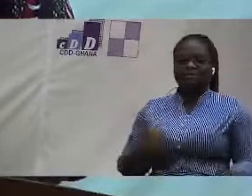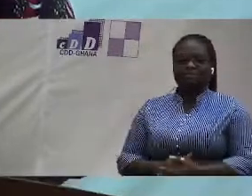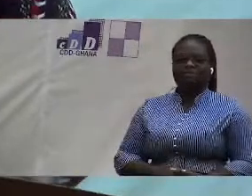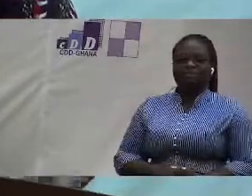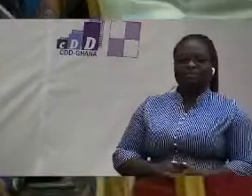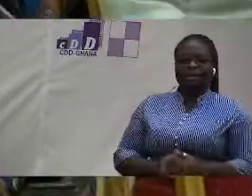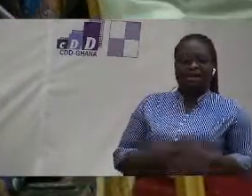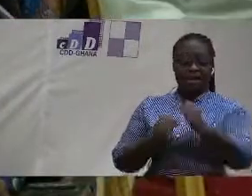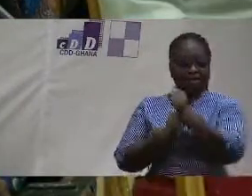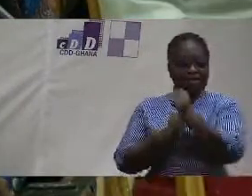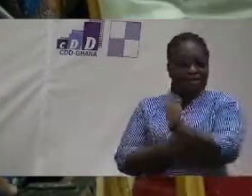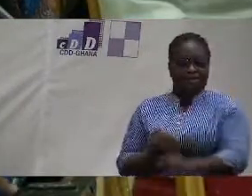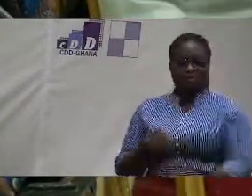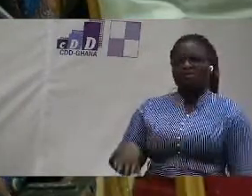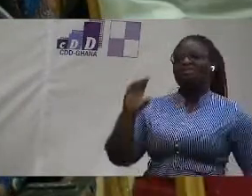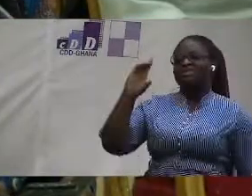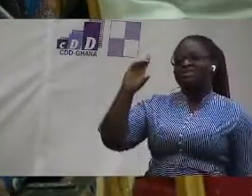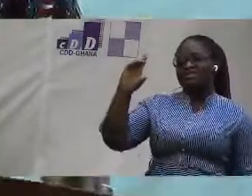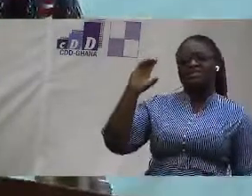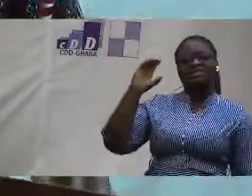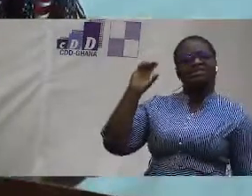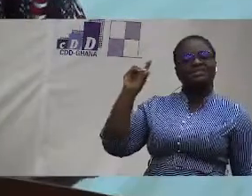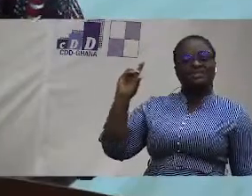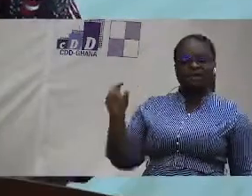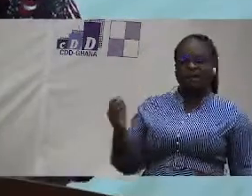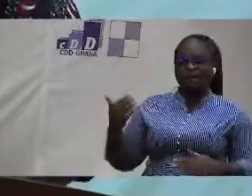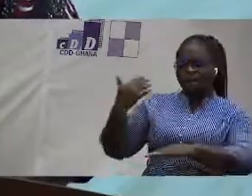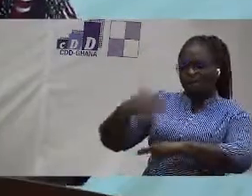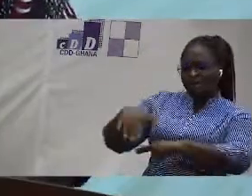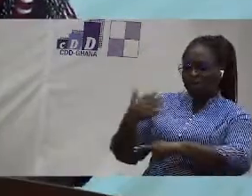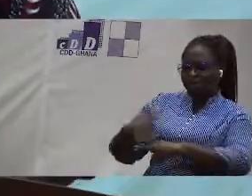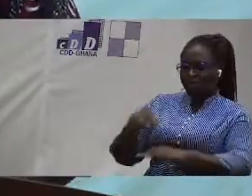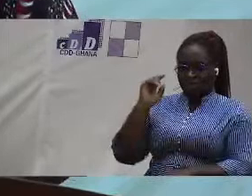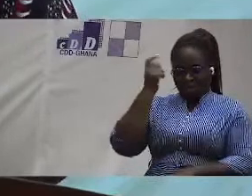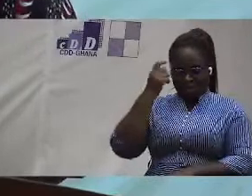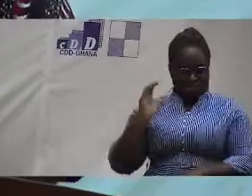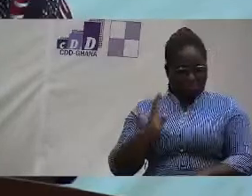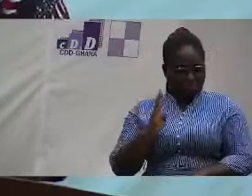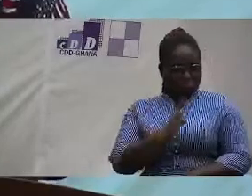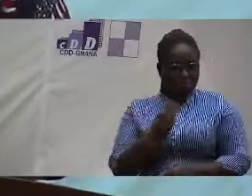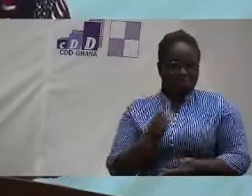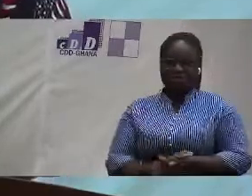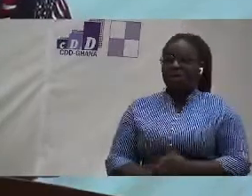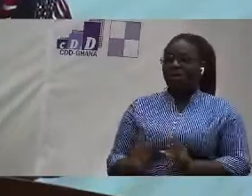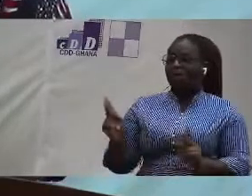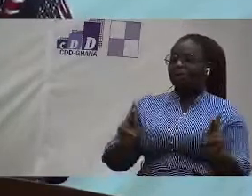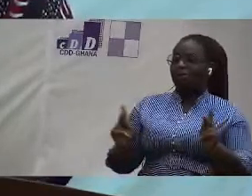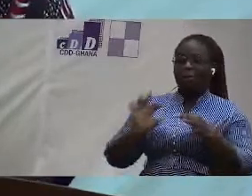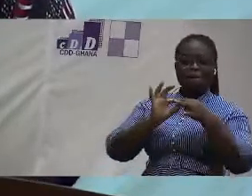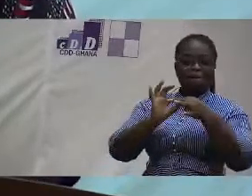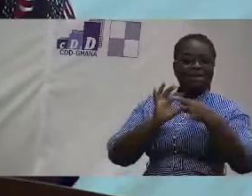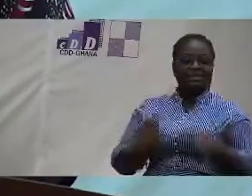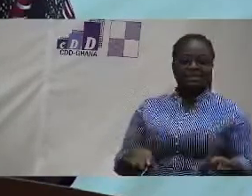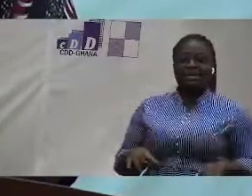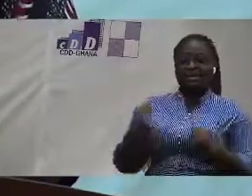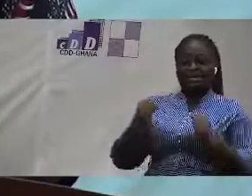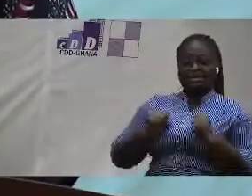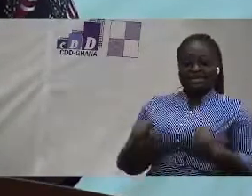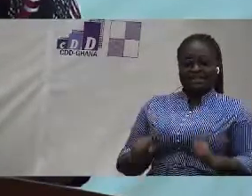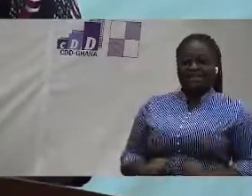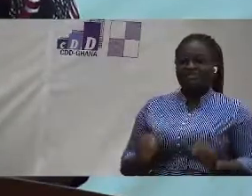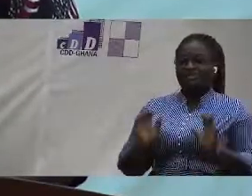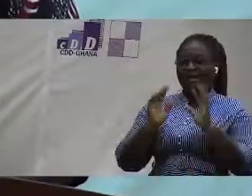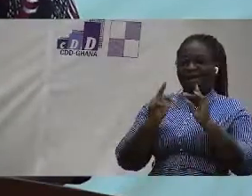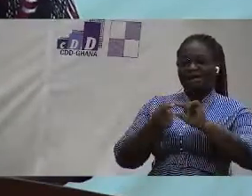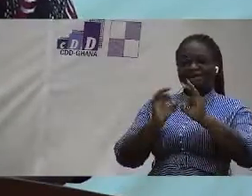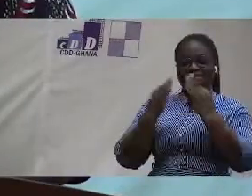CDD Ghana, thank you so much for being a part. So on behalf of the governing board, fellows, partners, staff, family